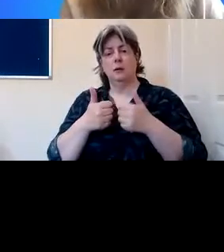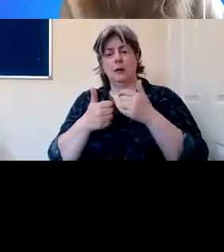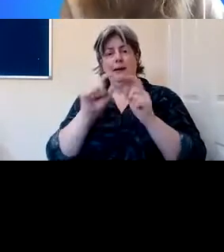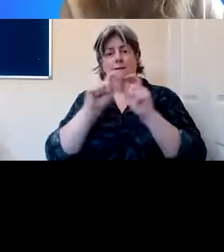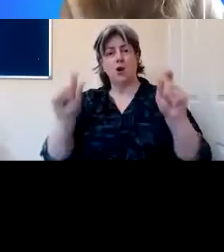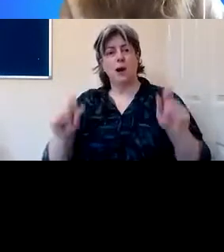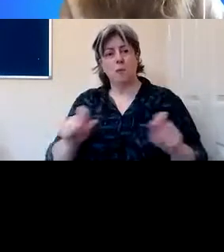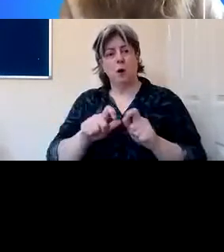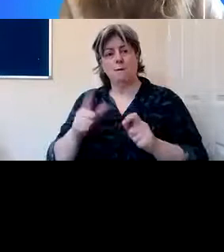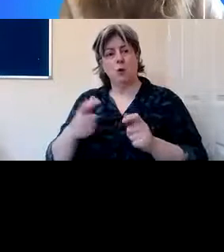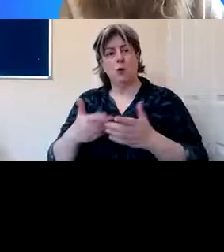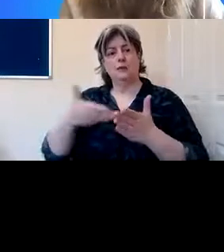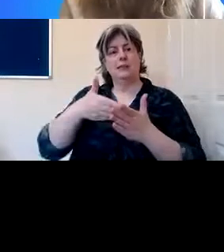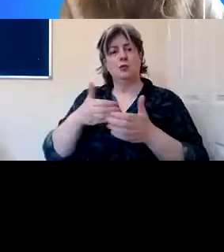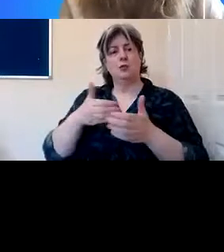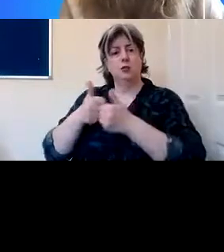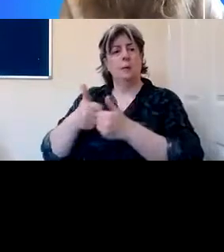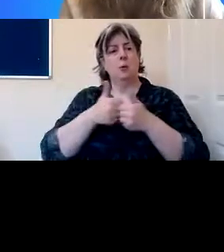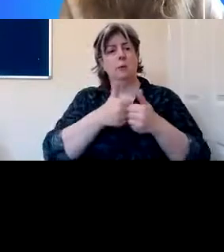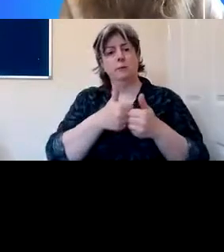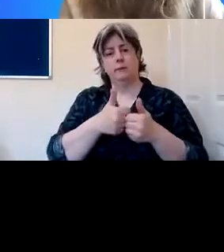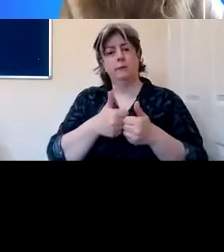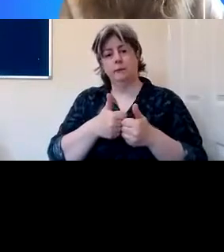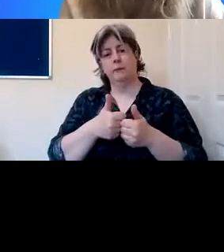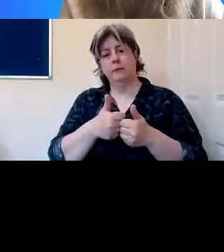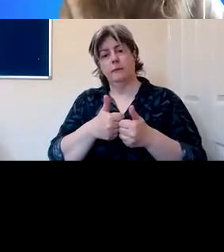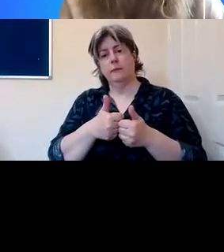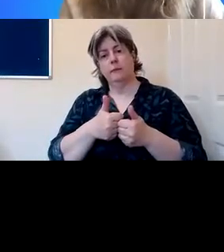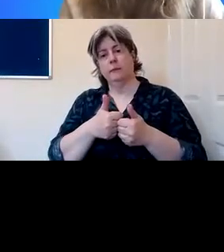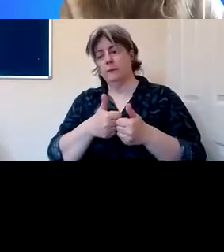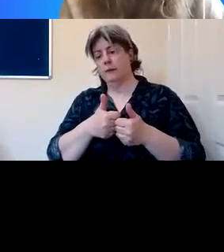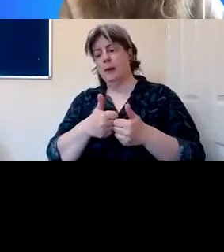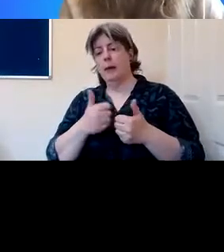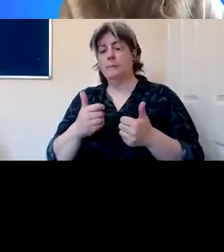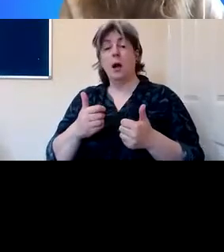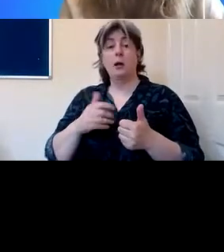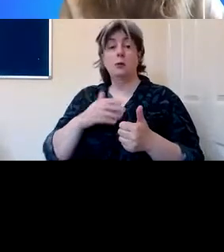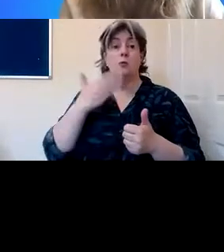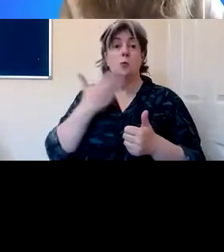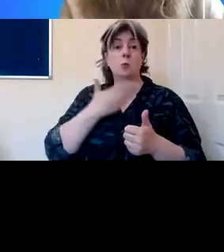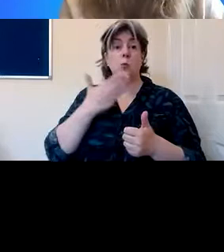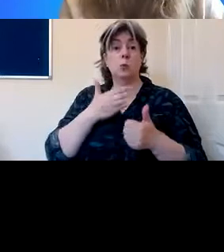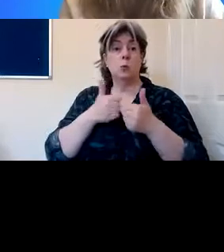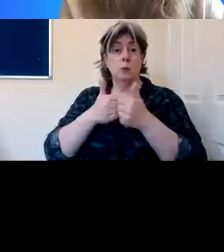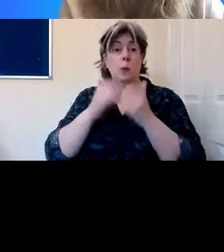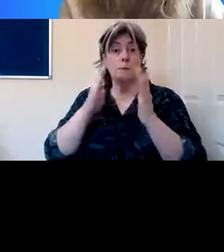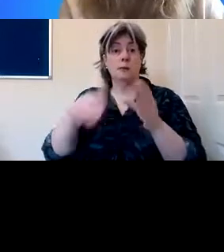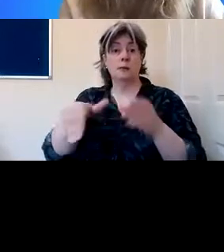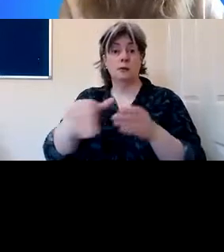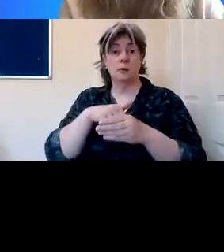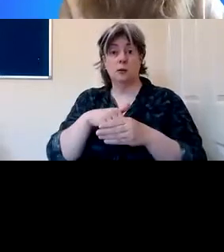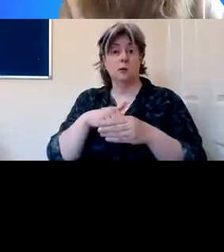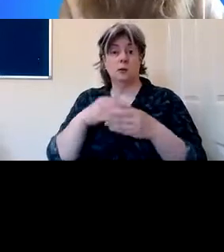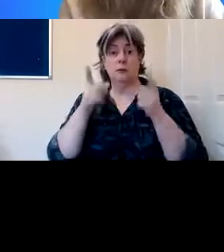provided. But I think the whole school approach to mental health has got to include school leaders and all staff, including